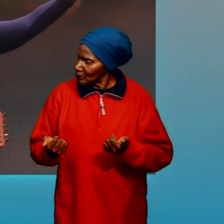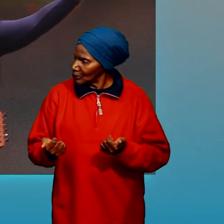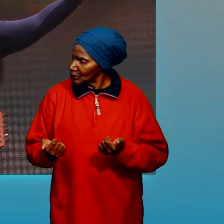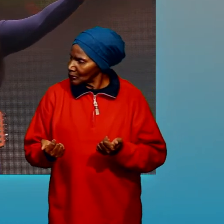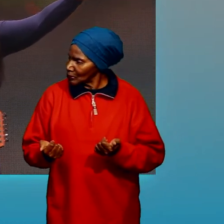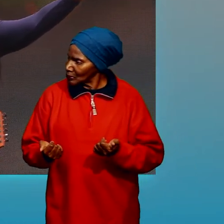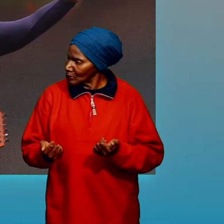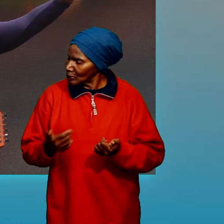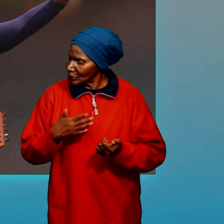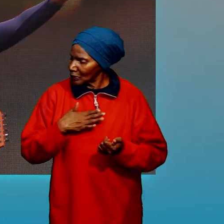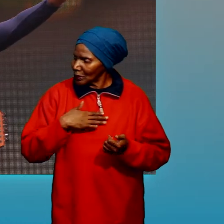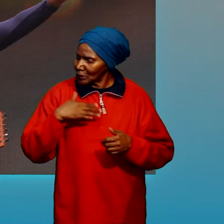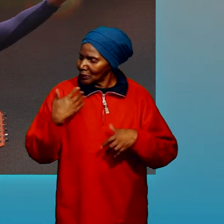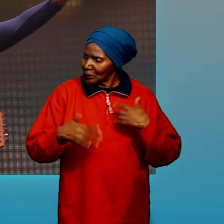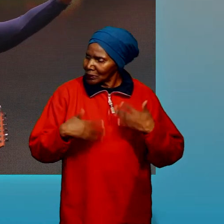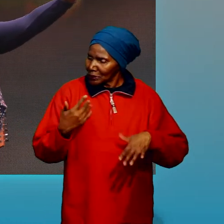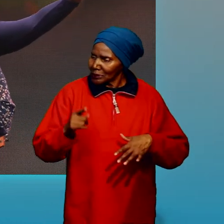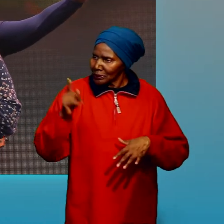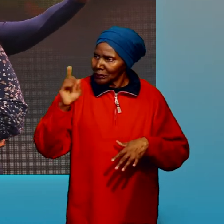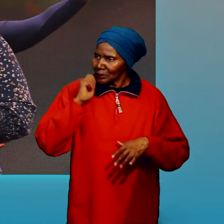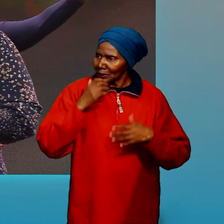broken hearts and heal